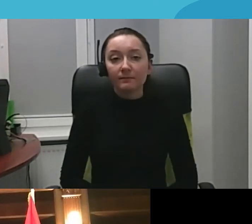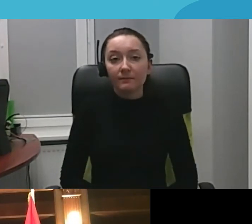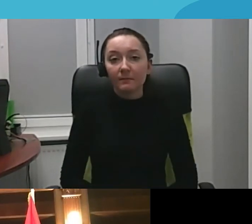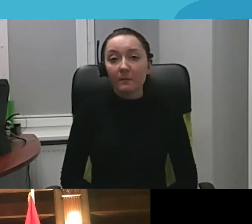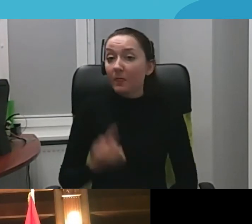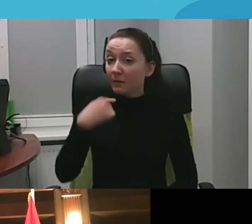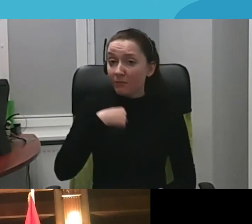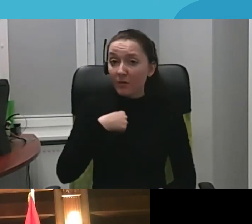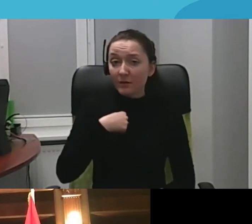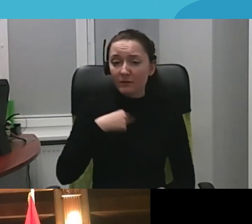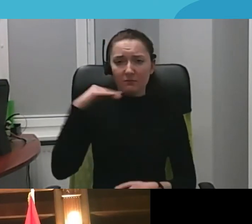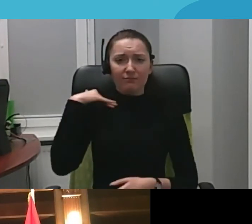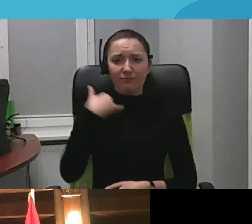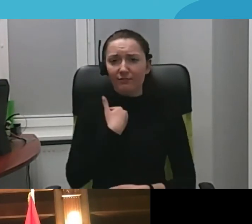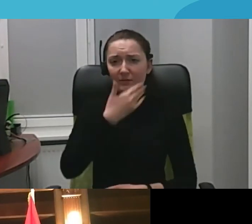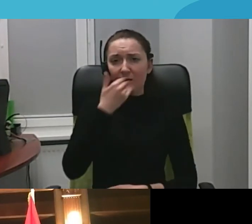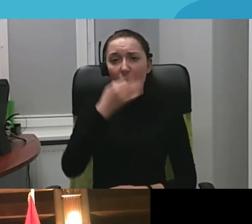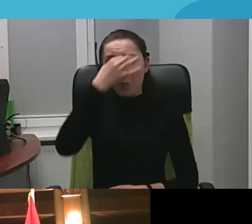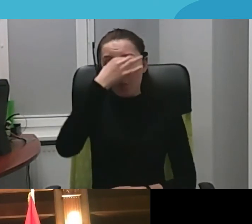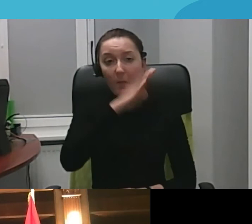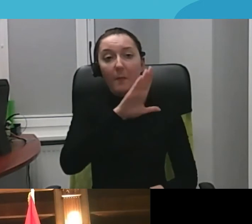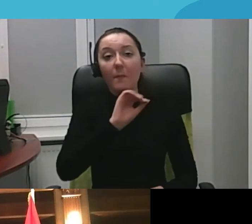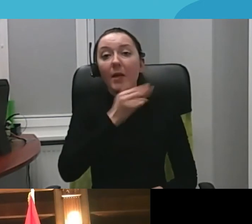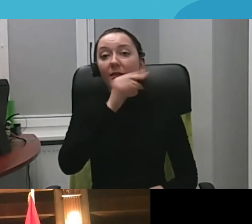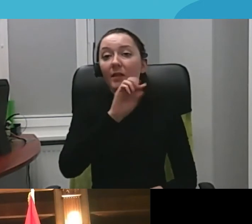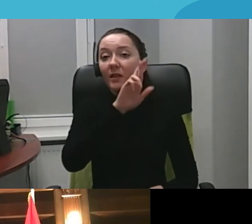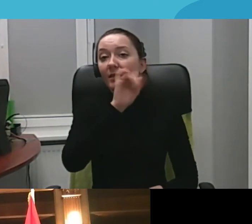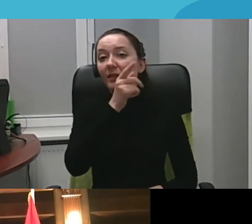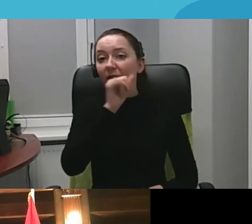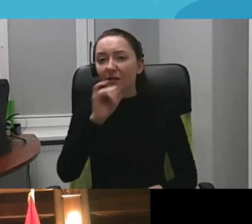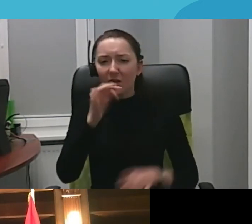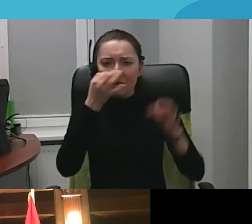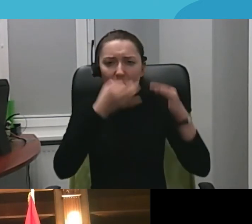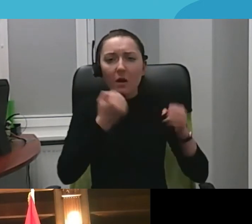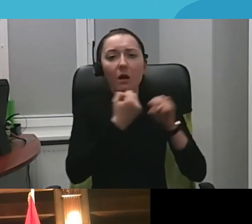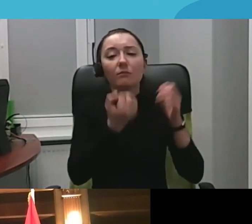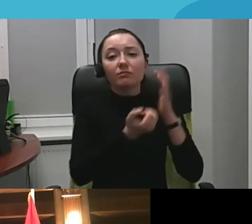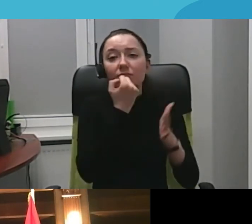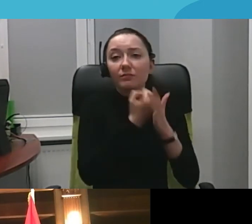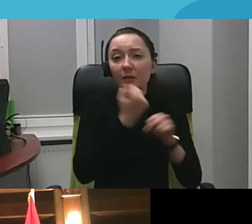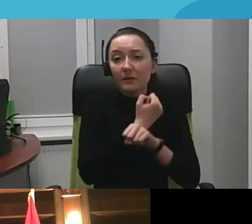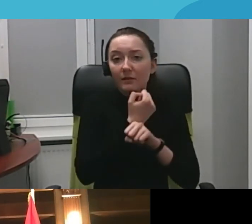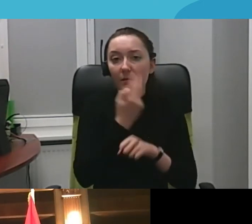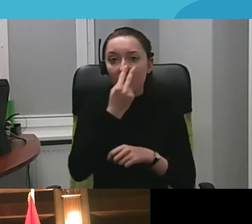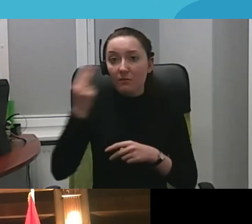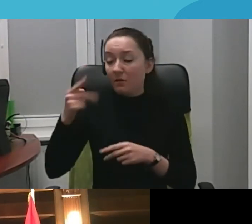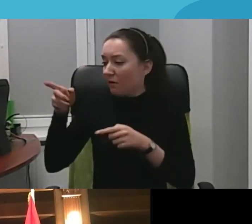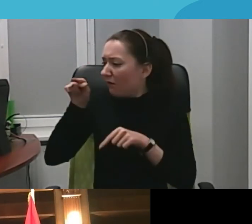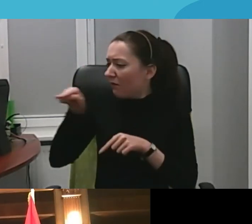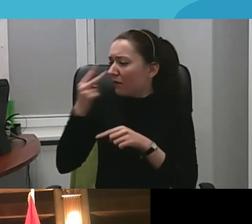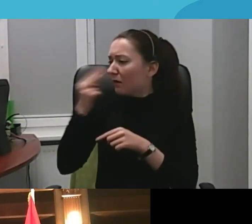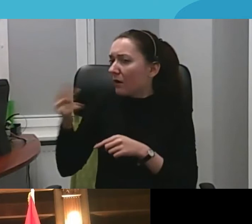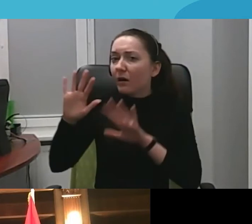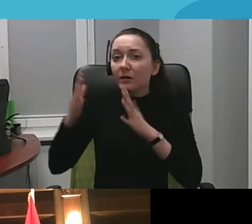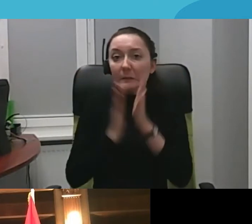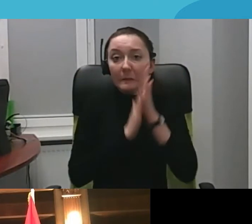is a driving motivation for all of us who are out here watching what's happening. I did also want to say that I'm one member of a very